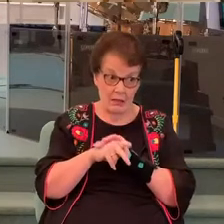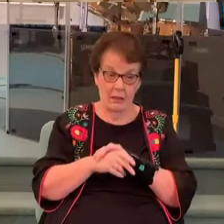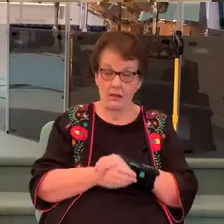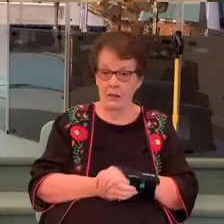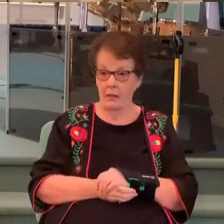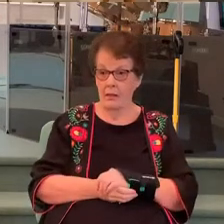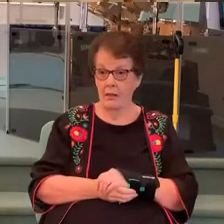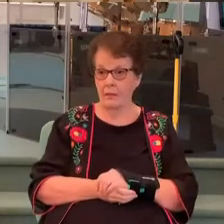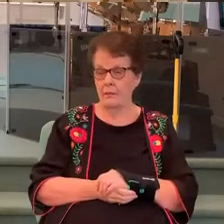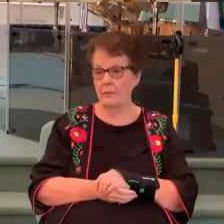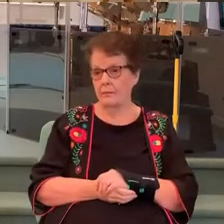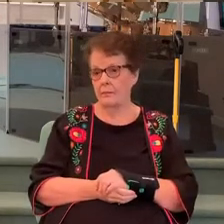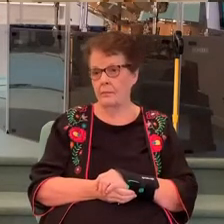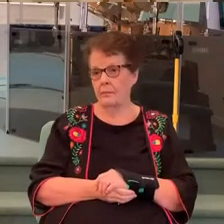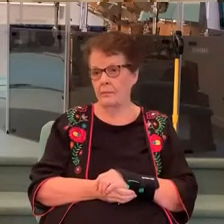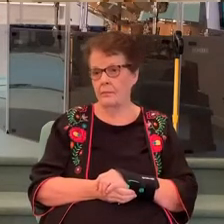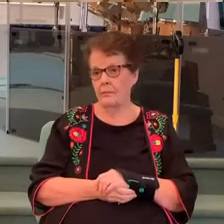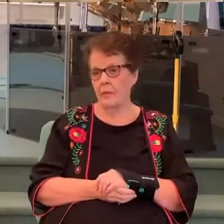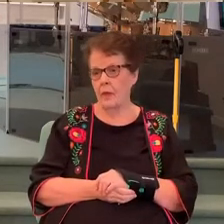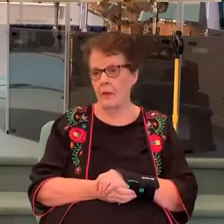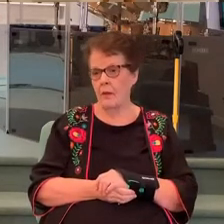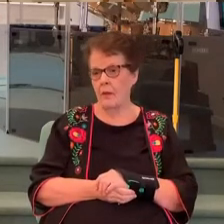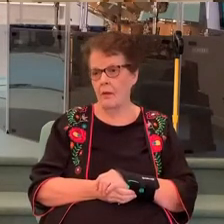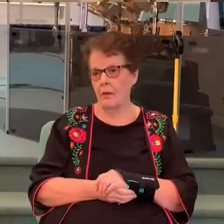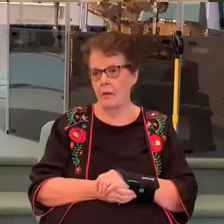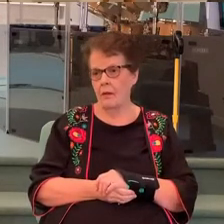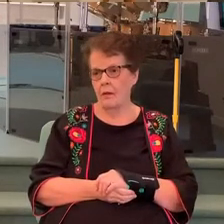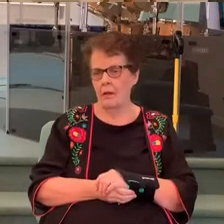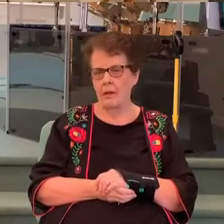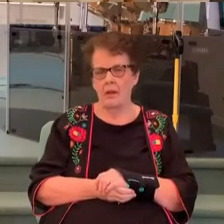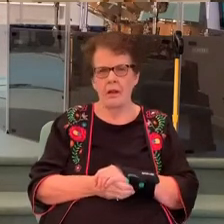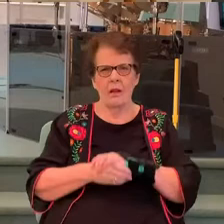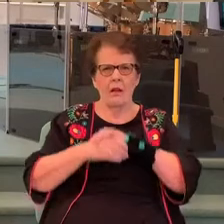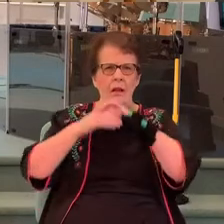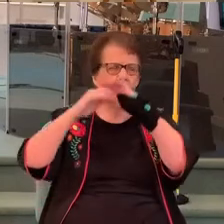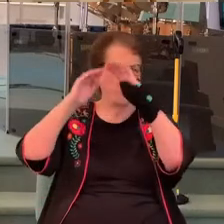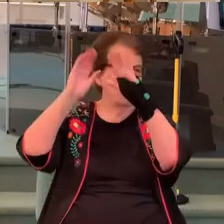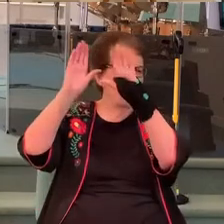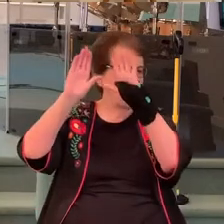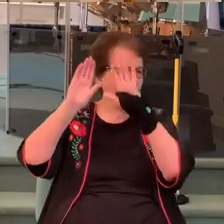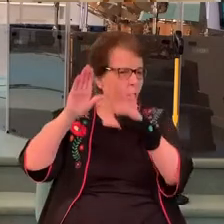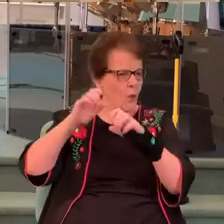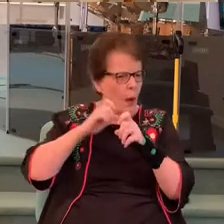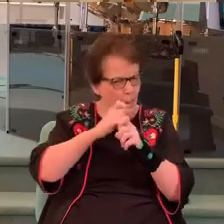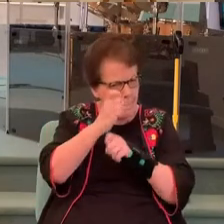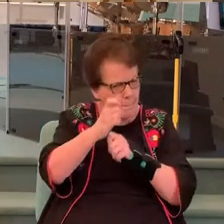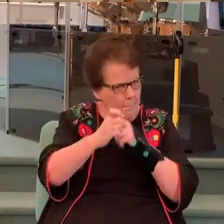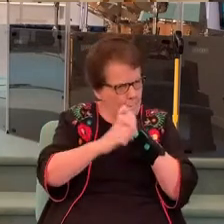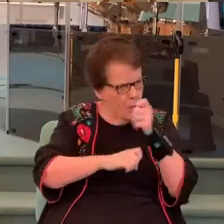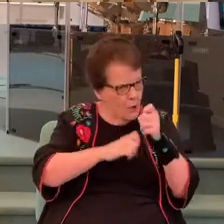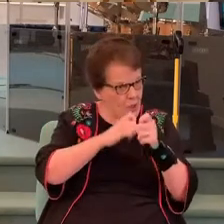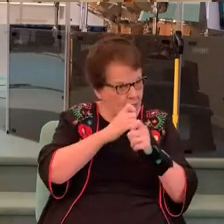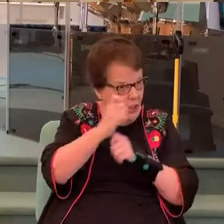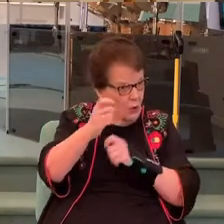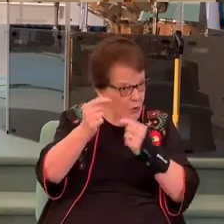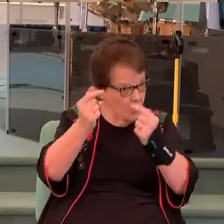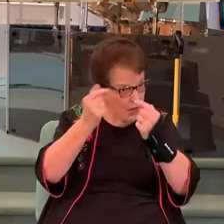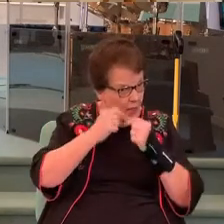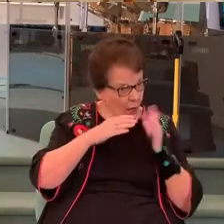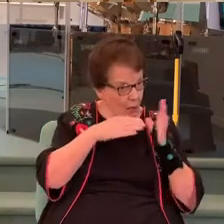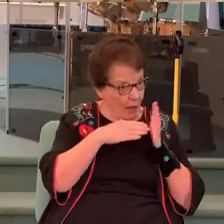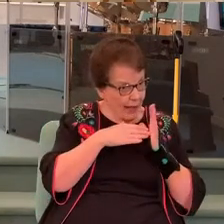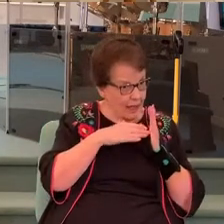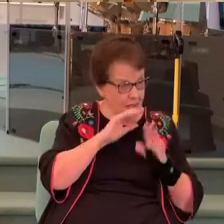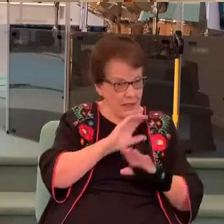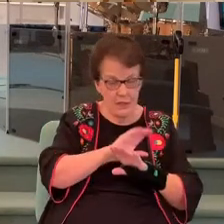in Acts chapter 8 verse 1, a great persecution arose against the church, and the believers were scattered.